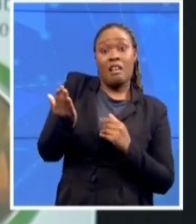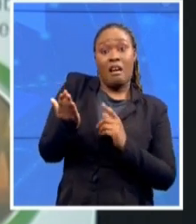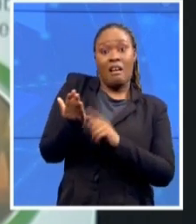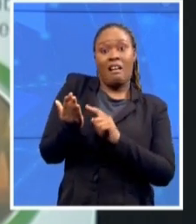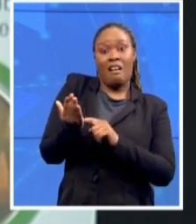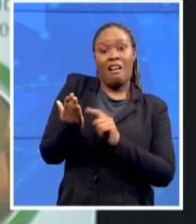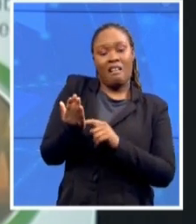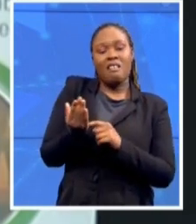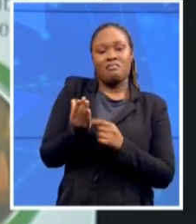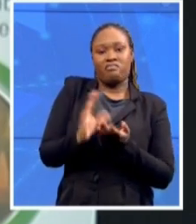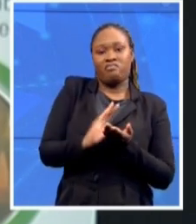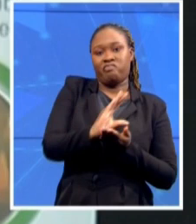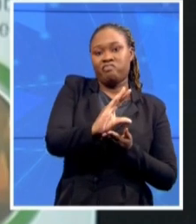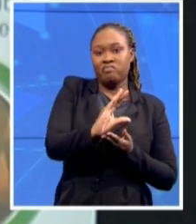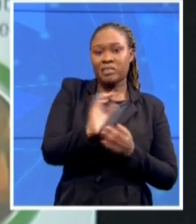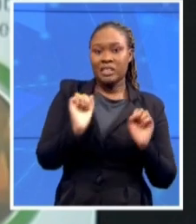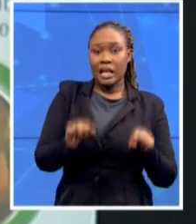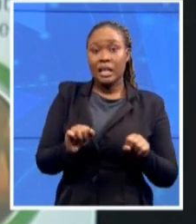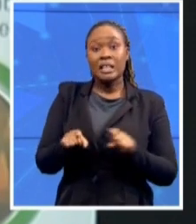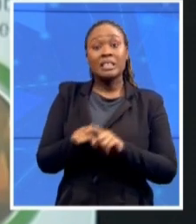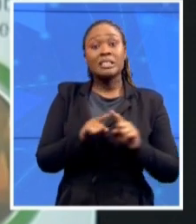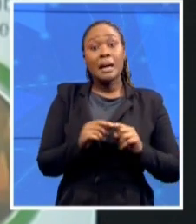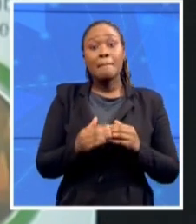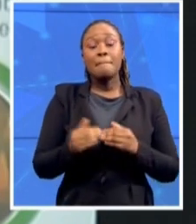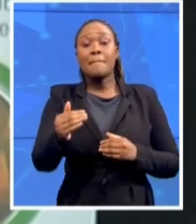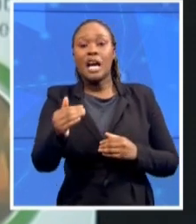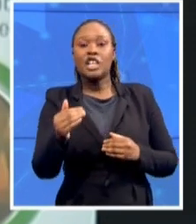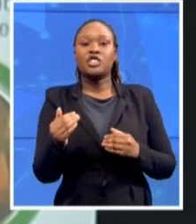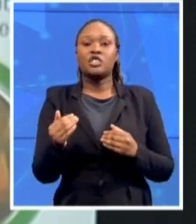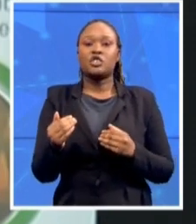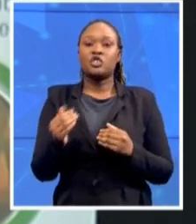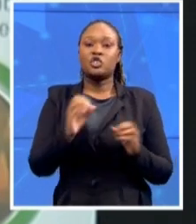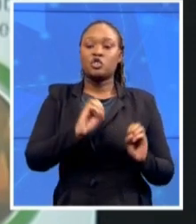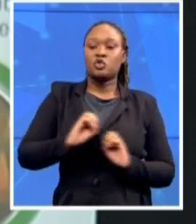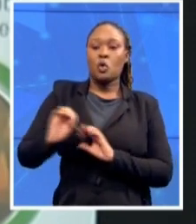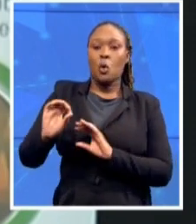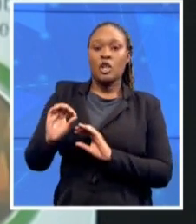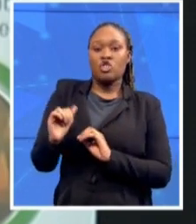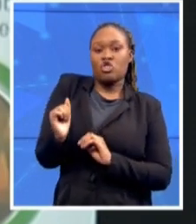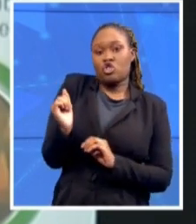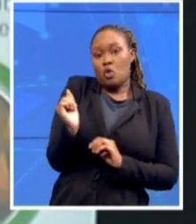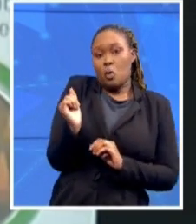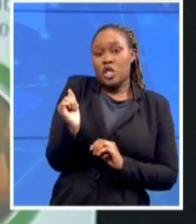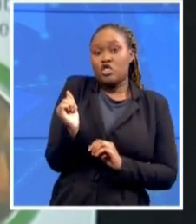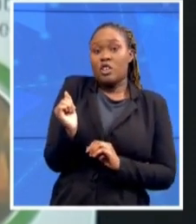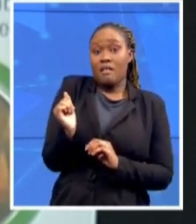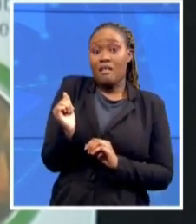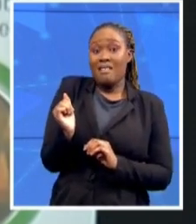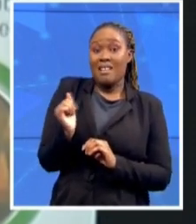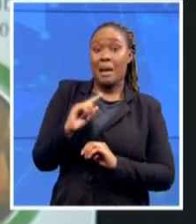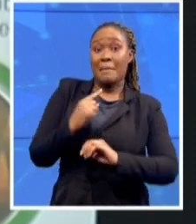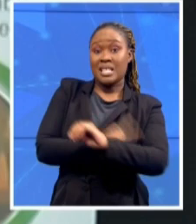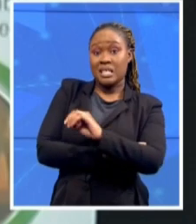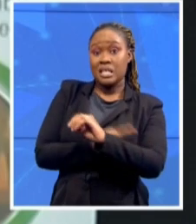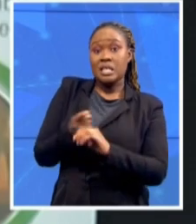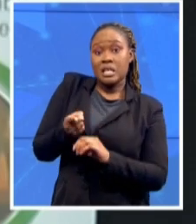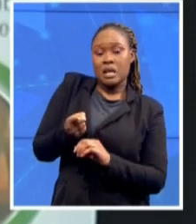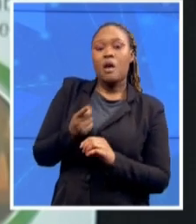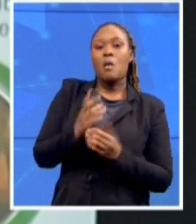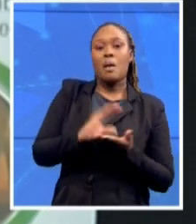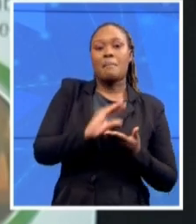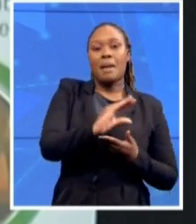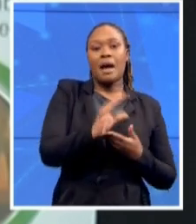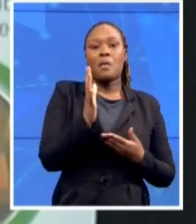storage capacity to ensure the reliability of our supply and the integrity of our grid. Links to the